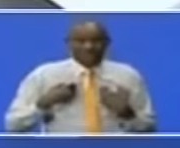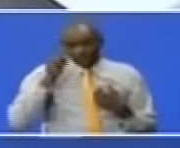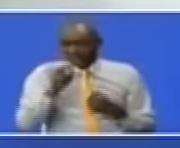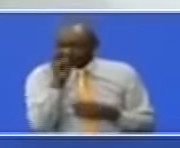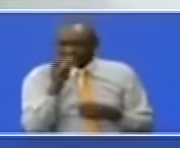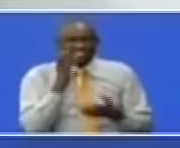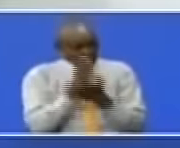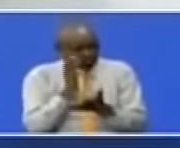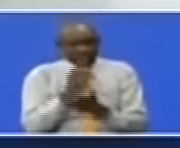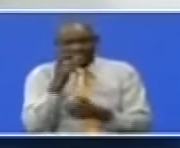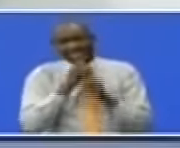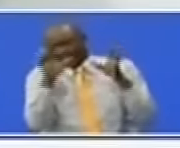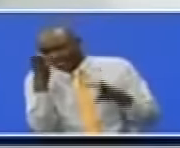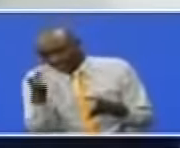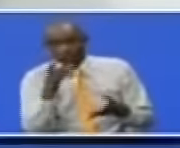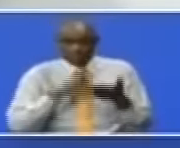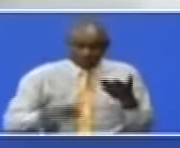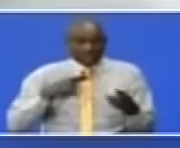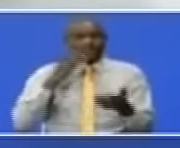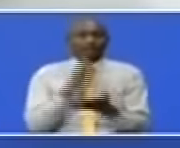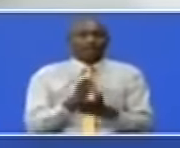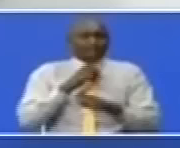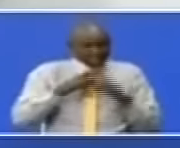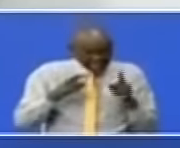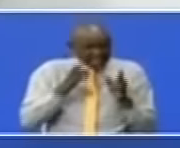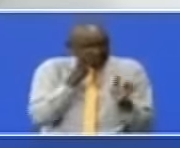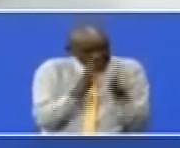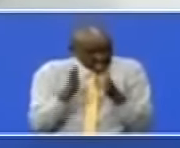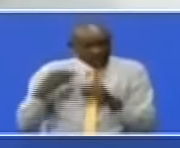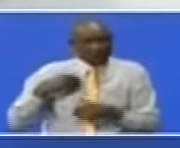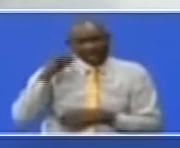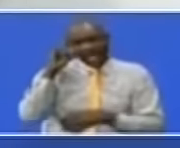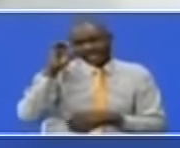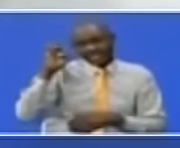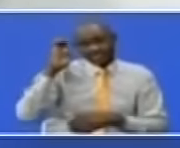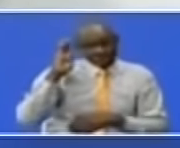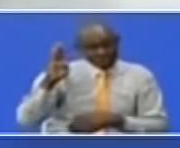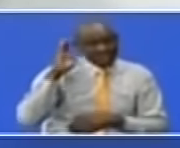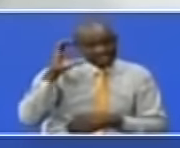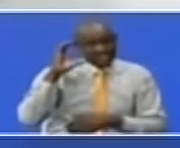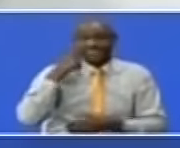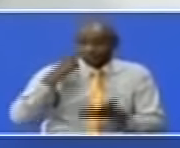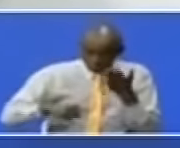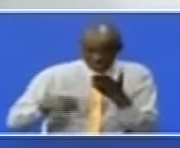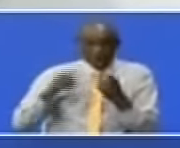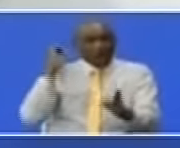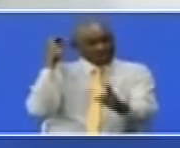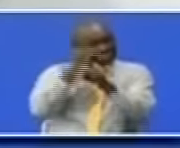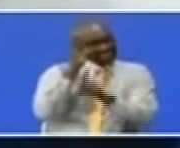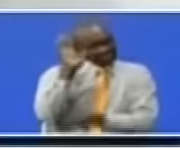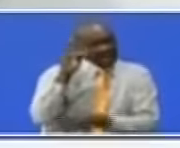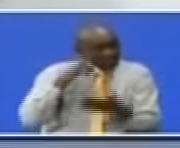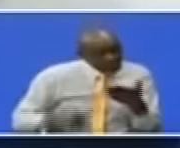substantiated. But we know from the strategic plan of IEBC that one of their main objectives is